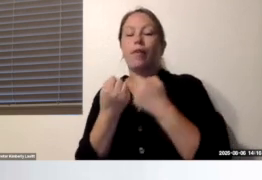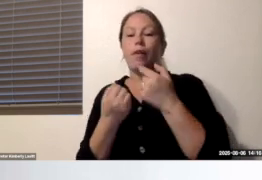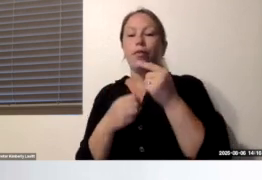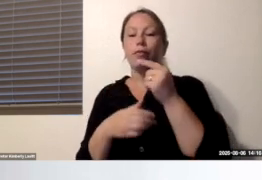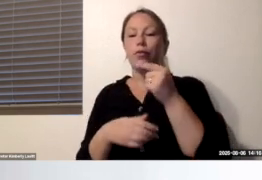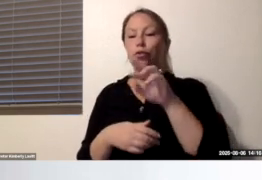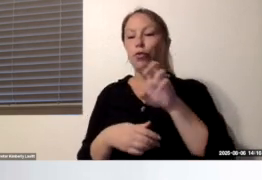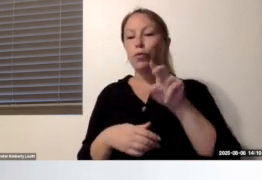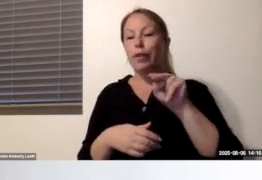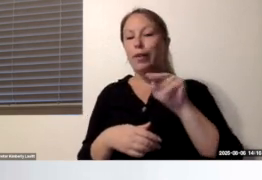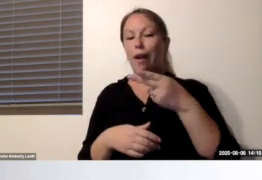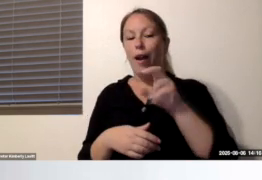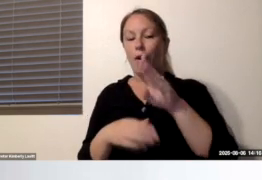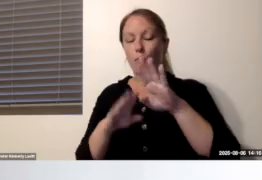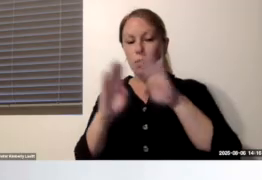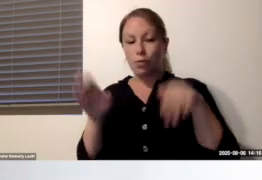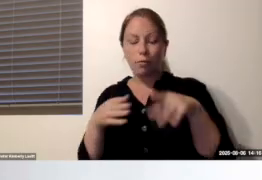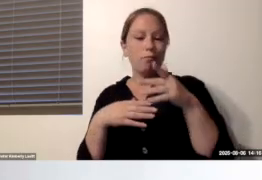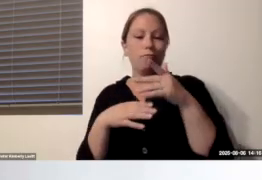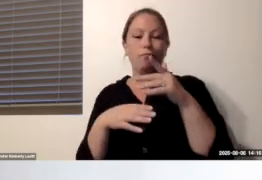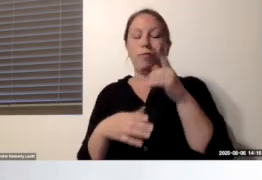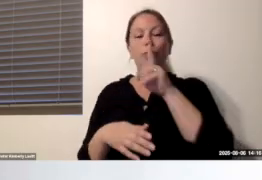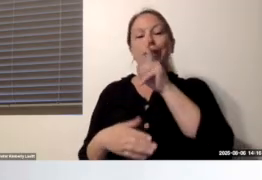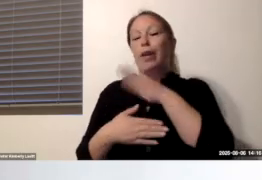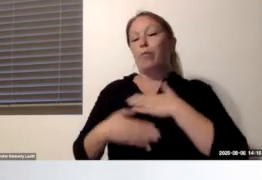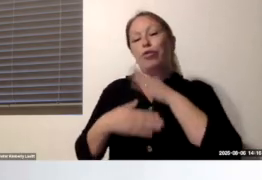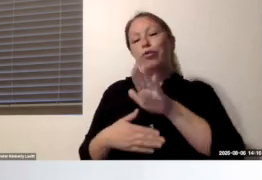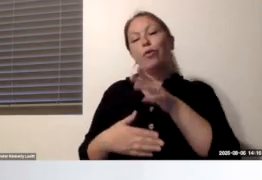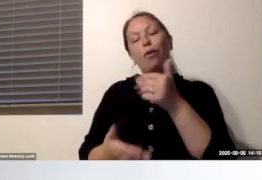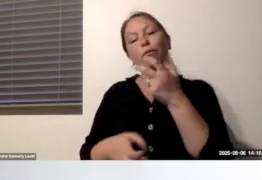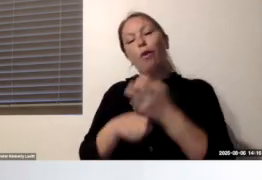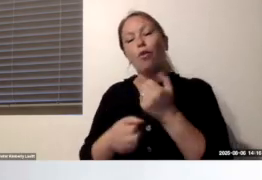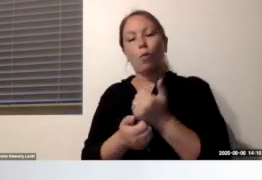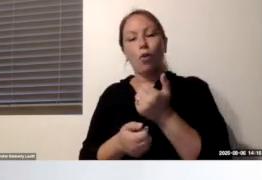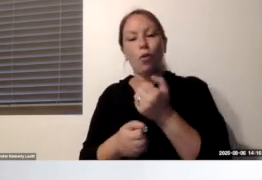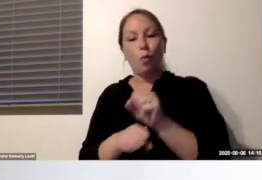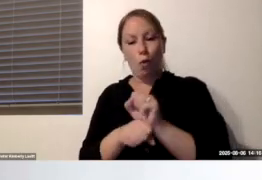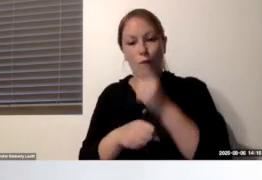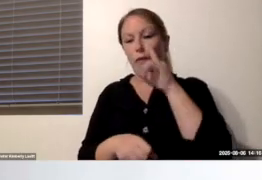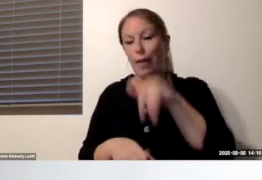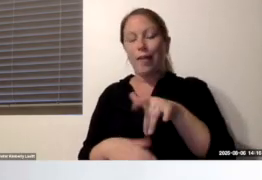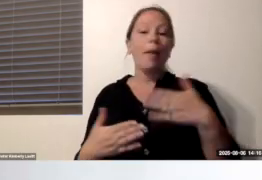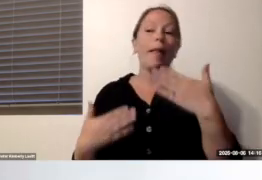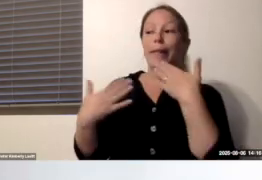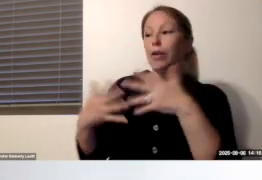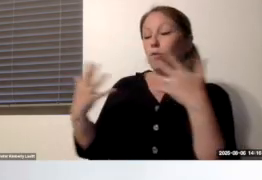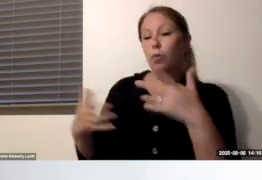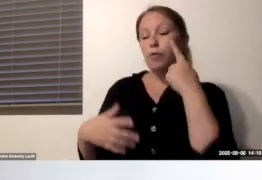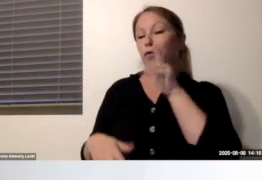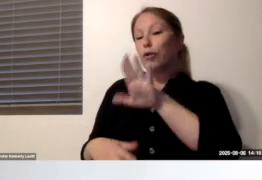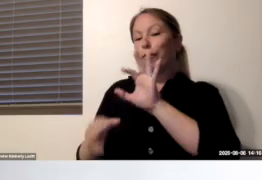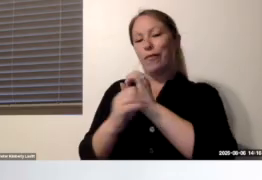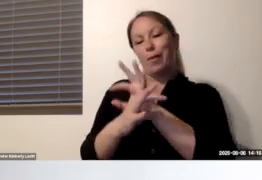Reduction Fund. So thank you so much. Really appreciate all your hard work on this. Thank you so much, Christian. We appreciate your